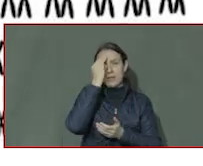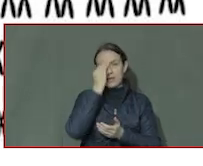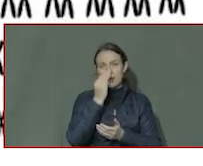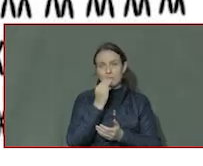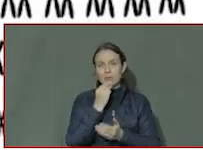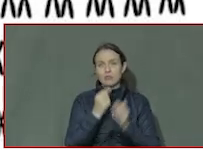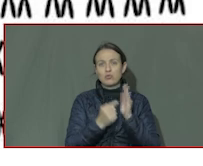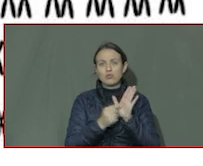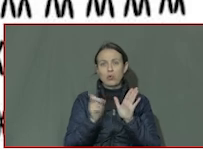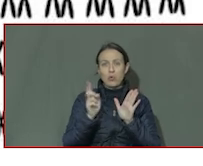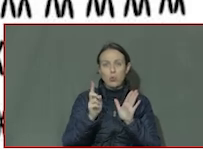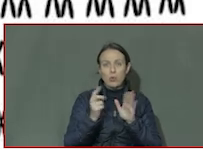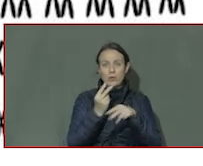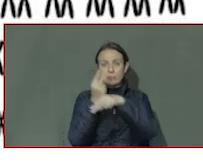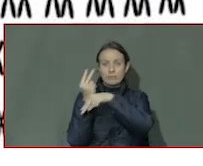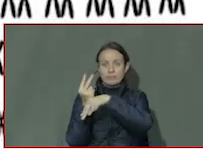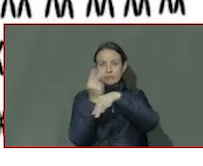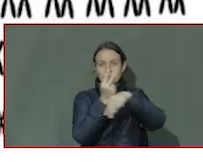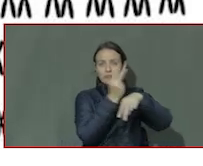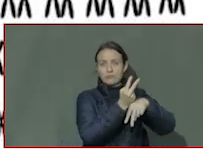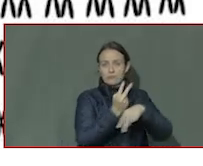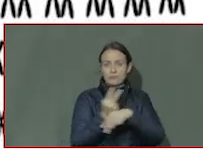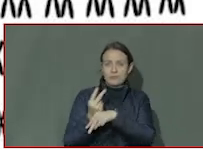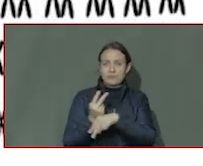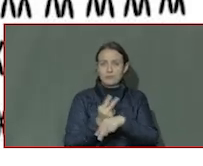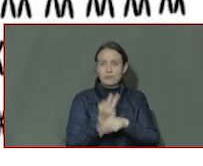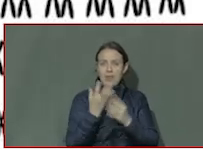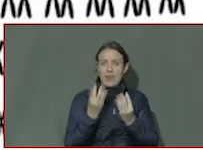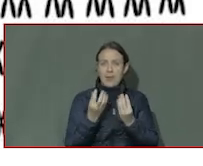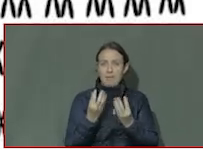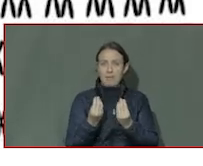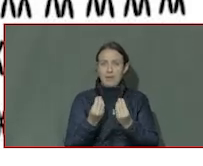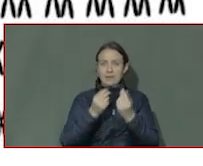arrangement of chromosomes according to their number and the